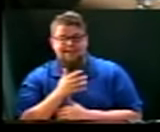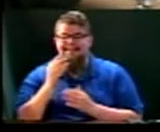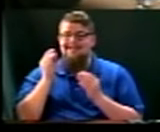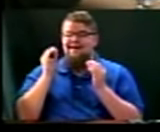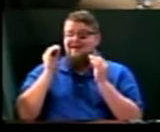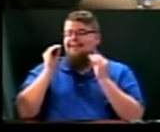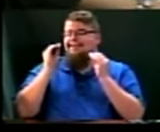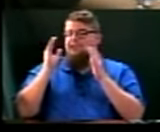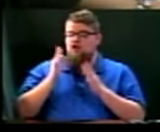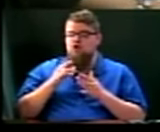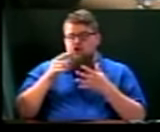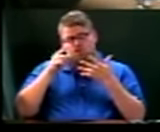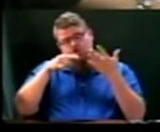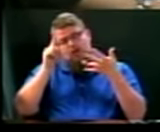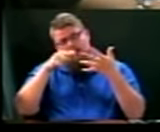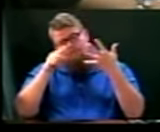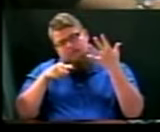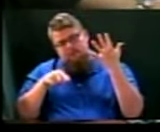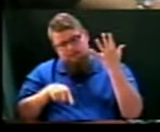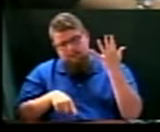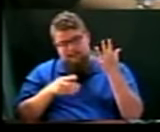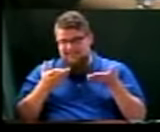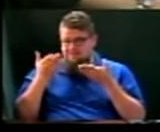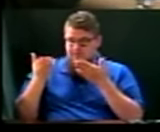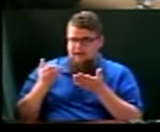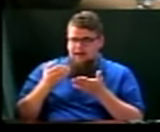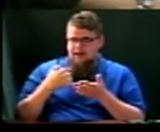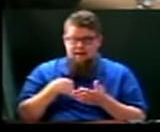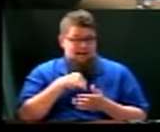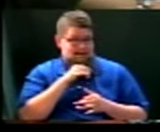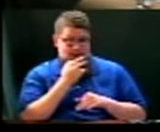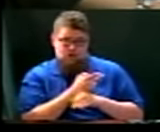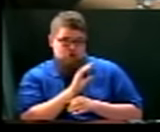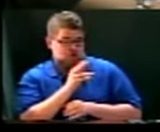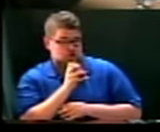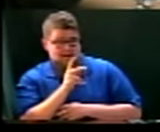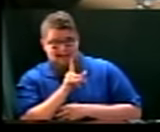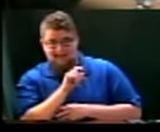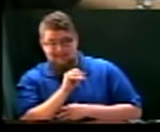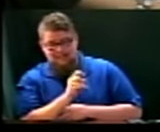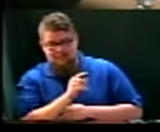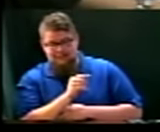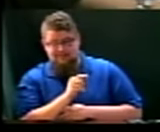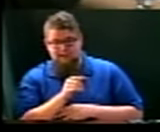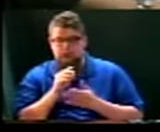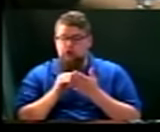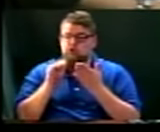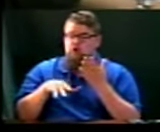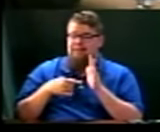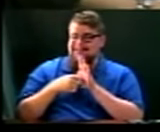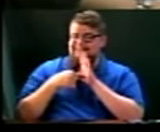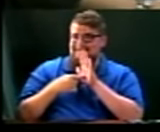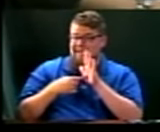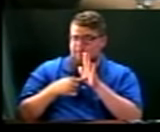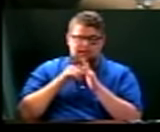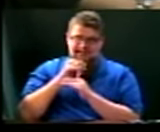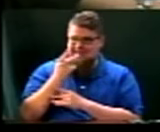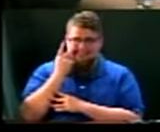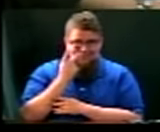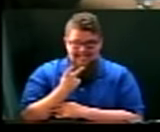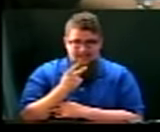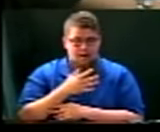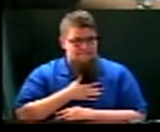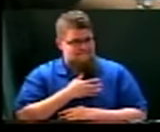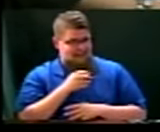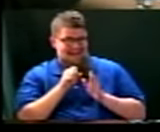Teacher checklist was submitted. I did not use a checklist. Student sample was not viewable. My